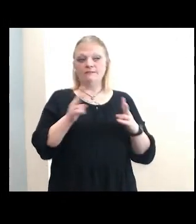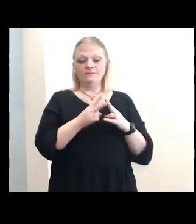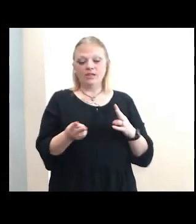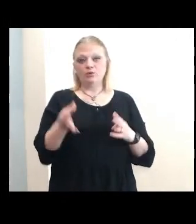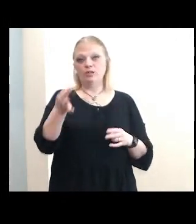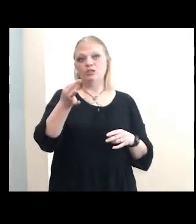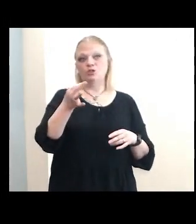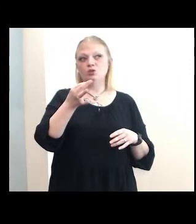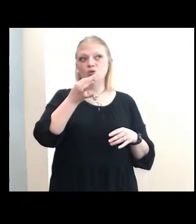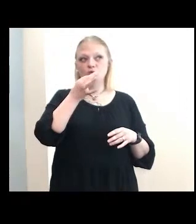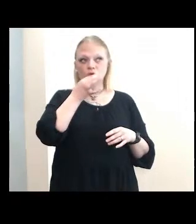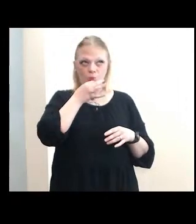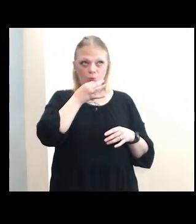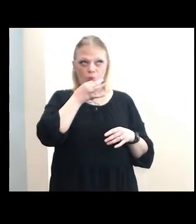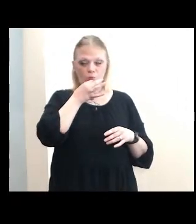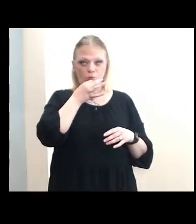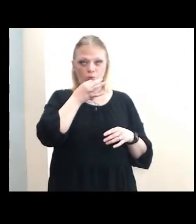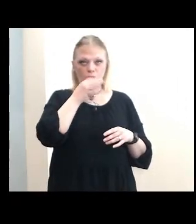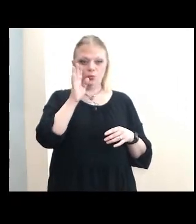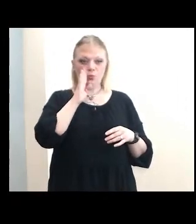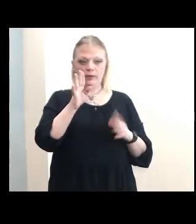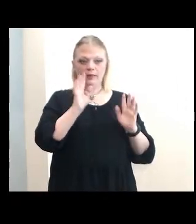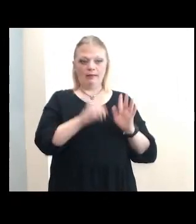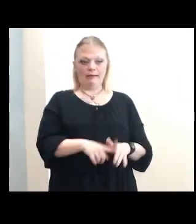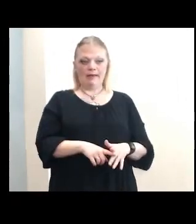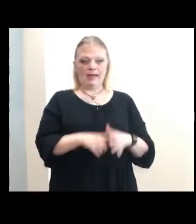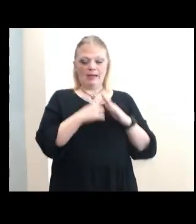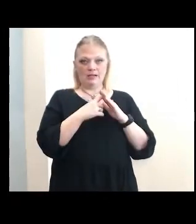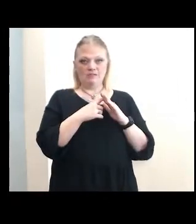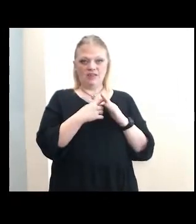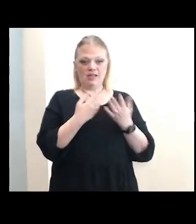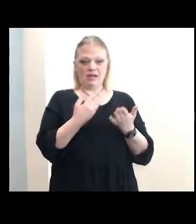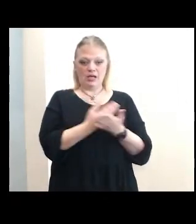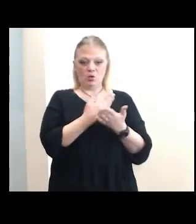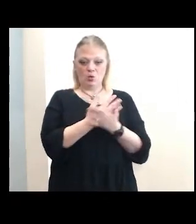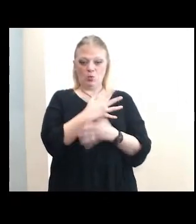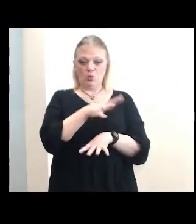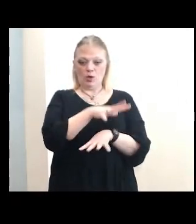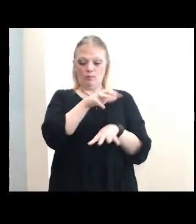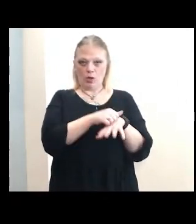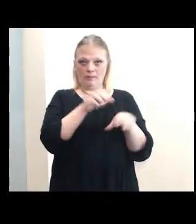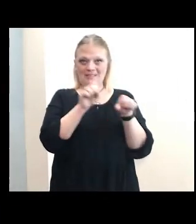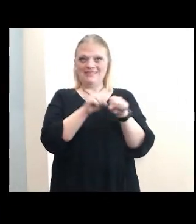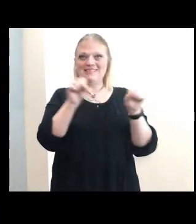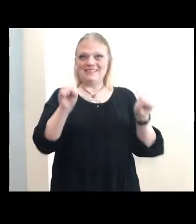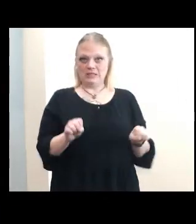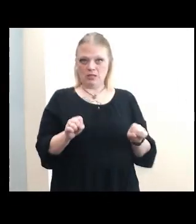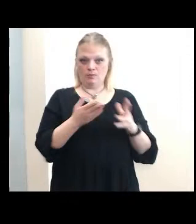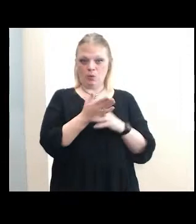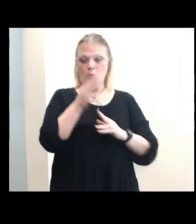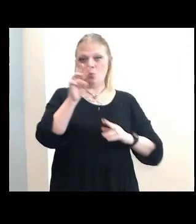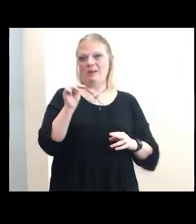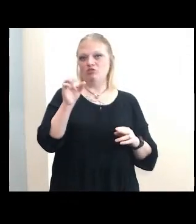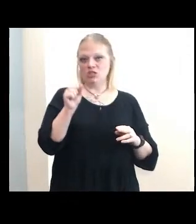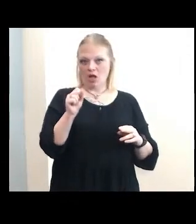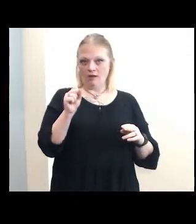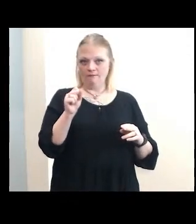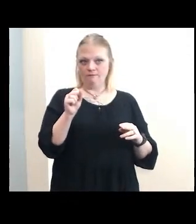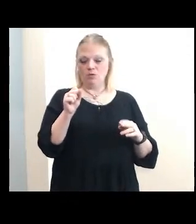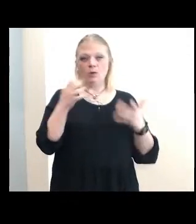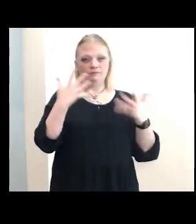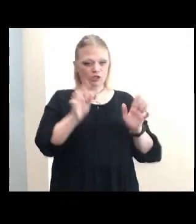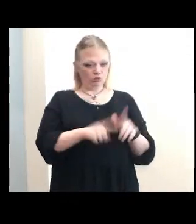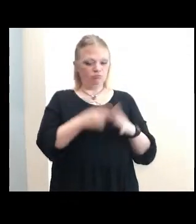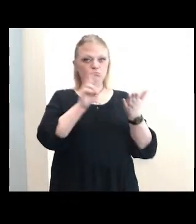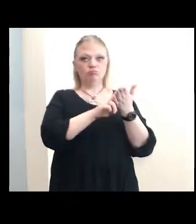soon will be activating a new appointment system through Microsoft. We've entered into